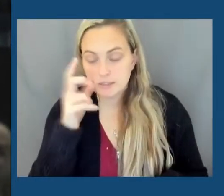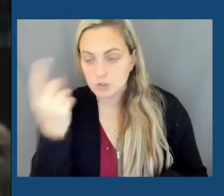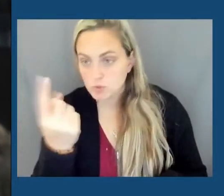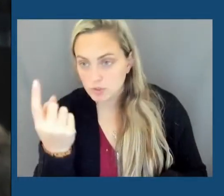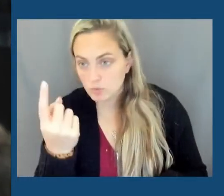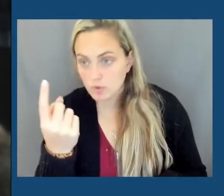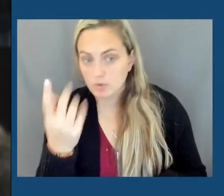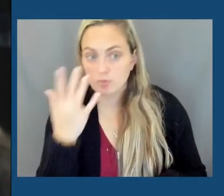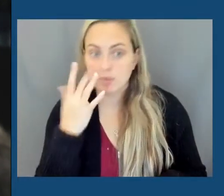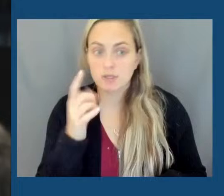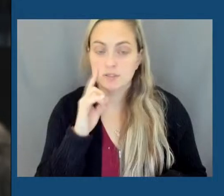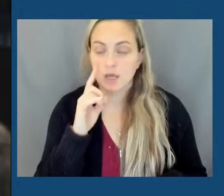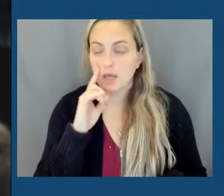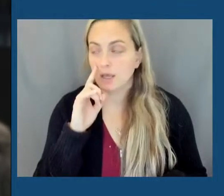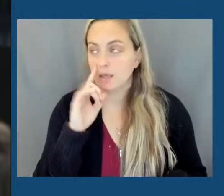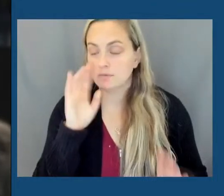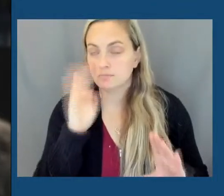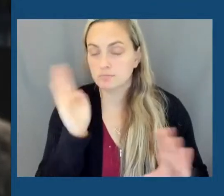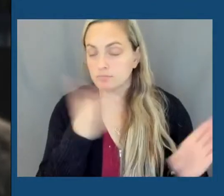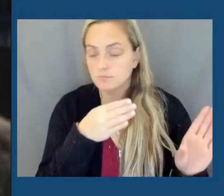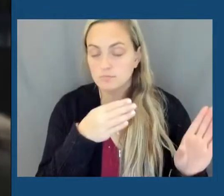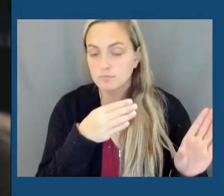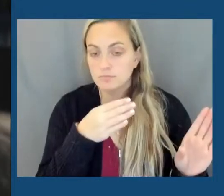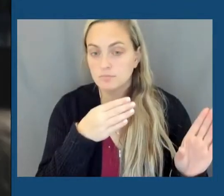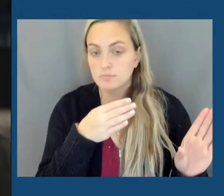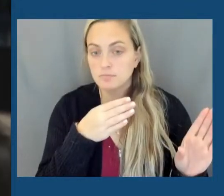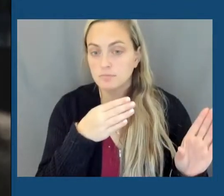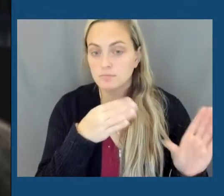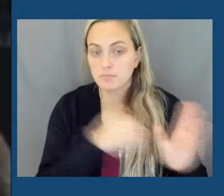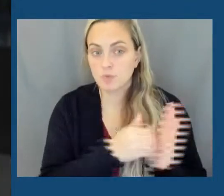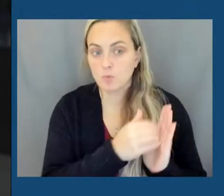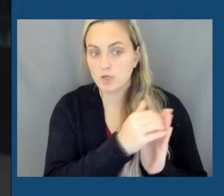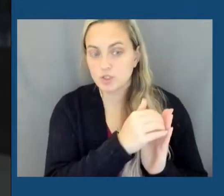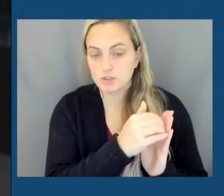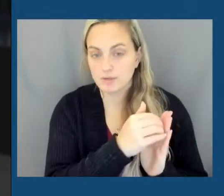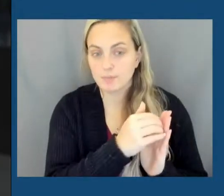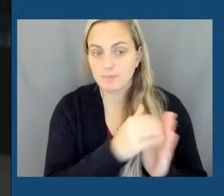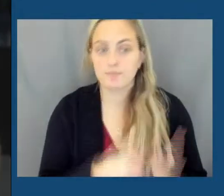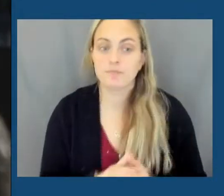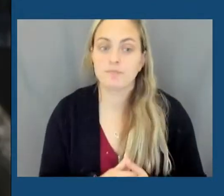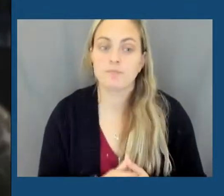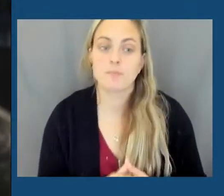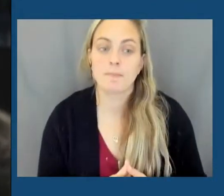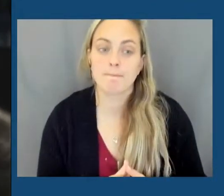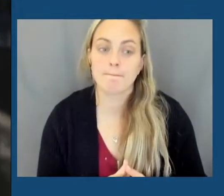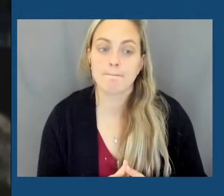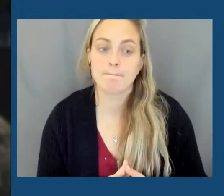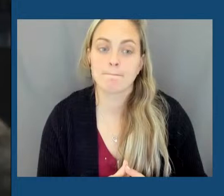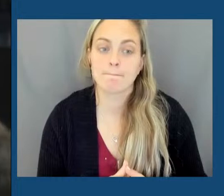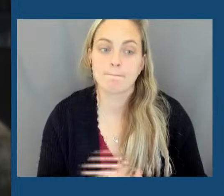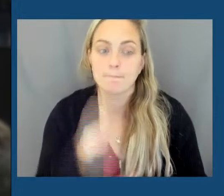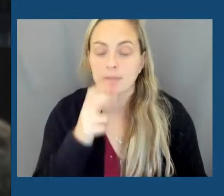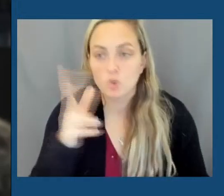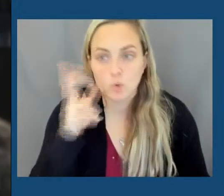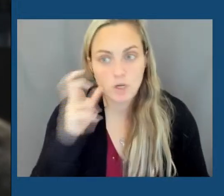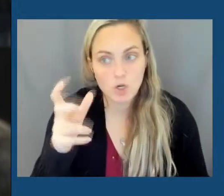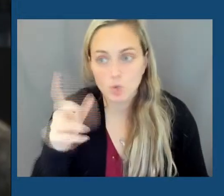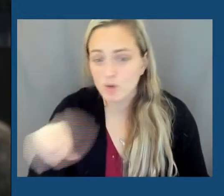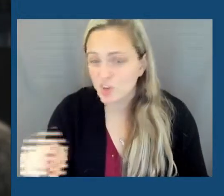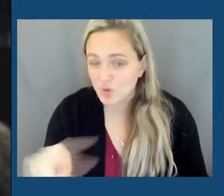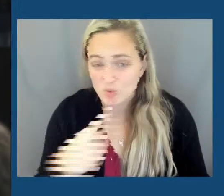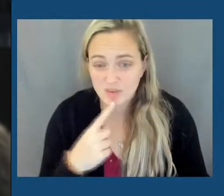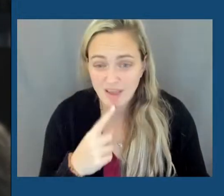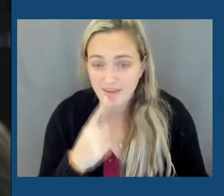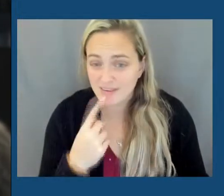I zone out. Well, I zone out way too much. And I don't hear what you guys say or